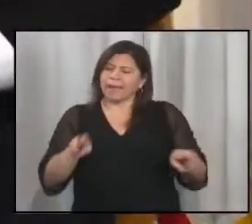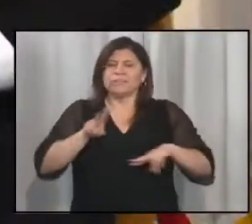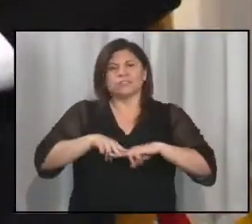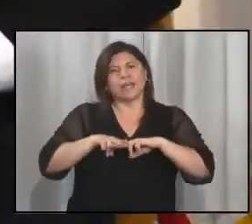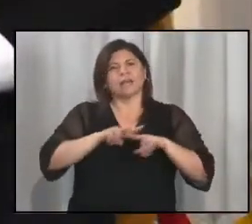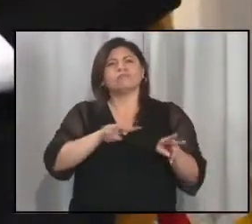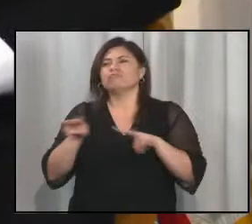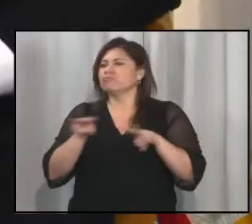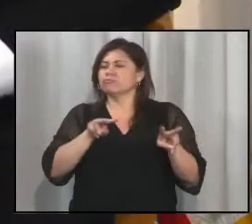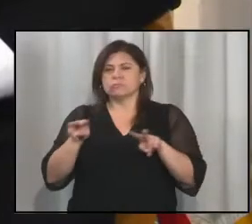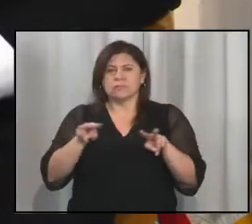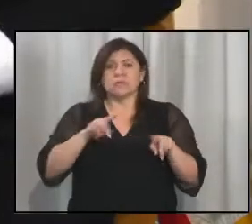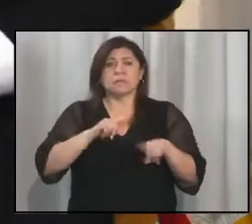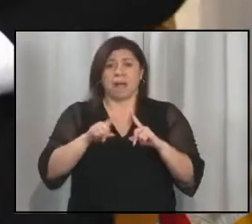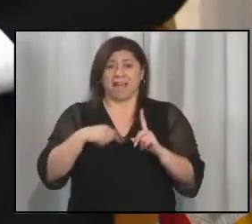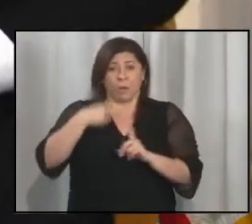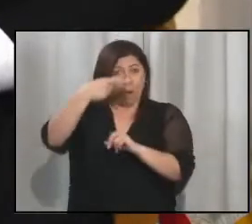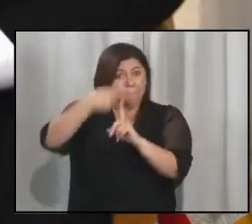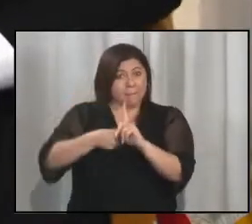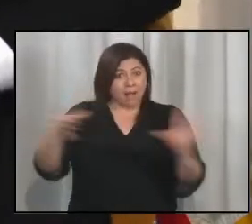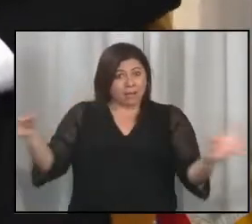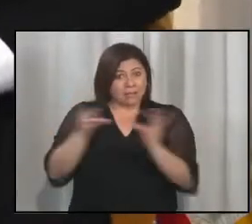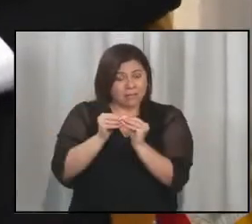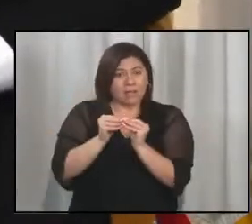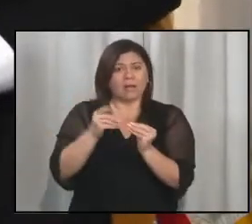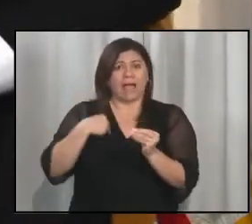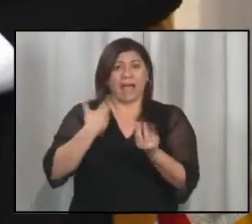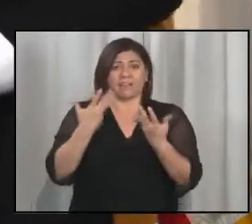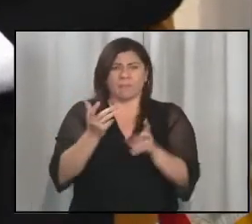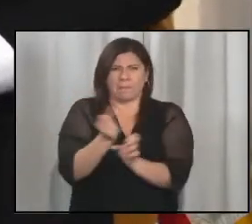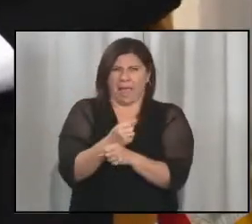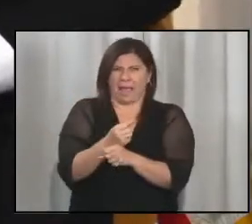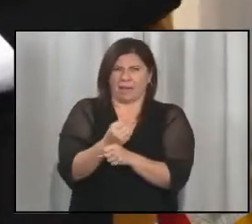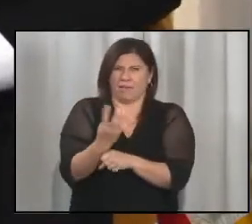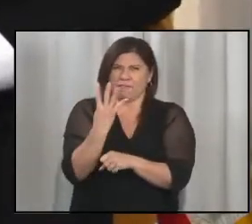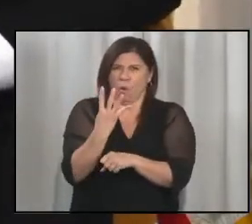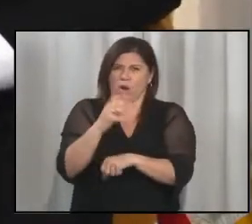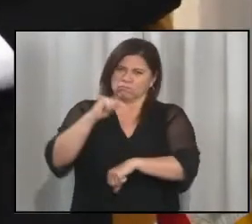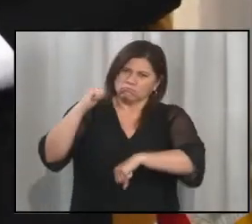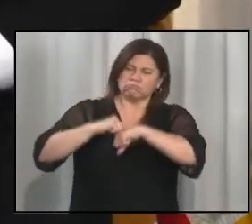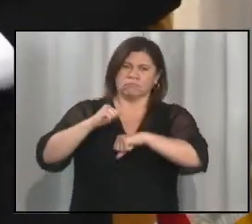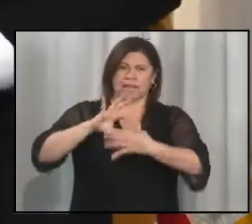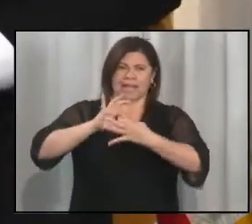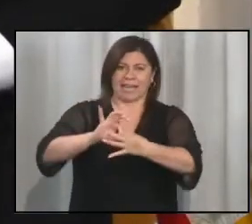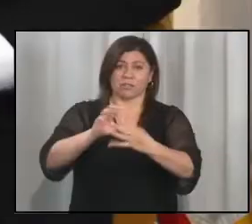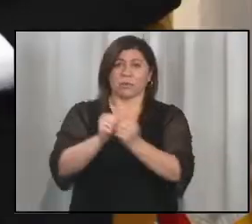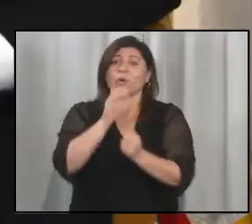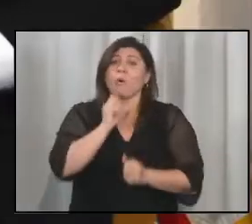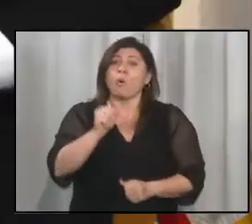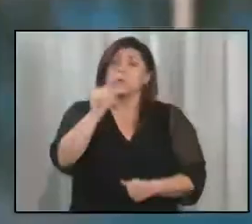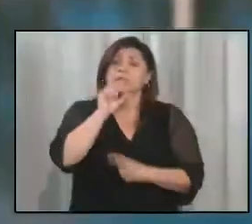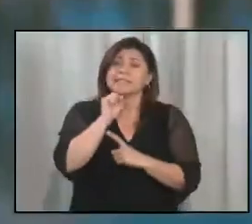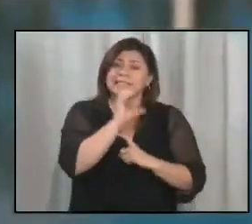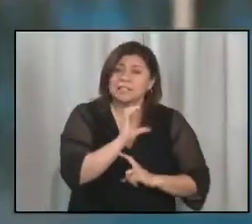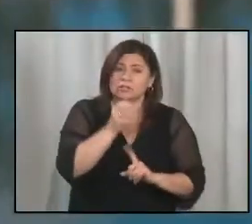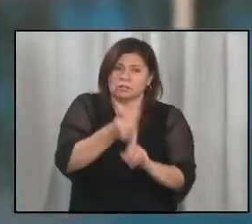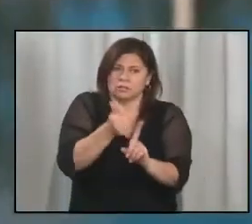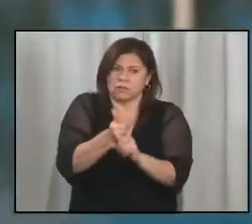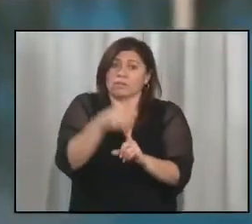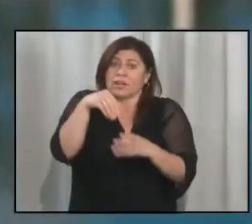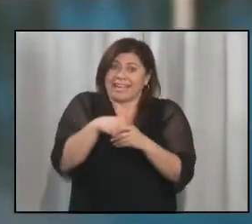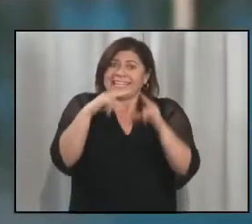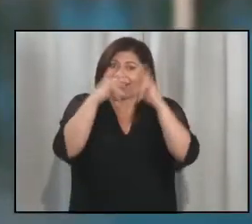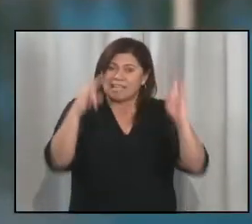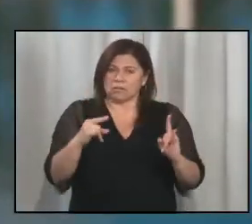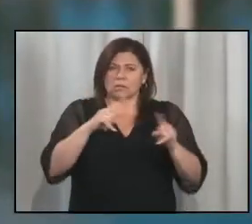make, like in 1 month's time, 4 solid connections with older seniors. They're literally in shelter, but they're waiting